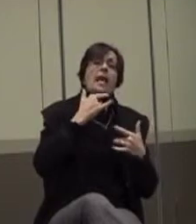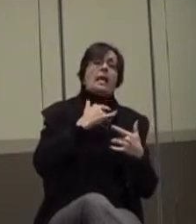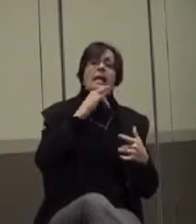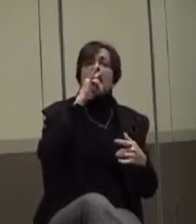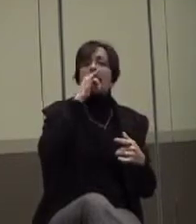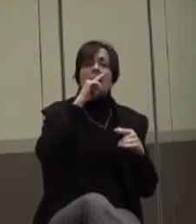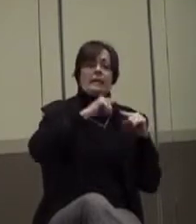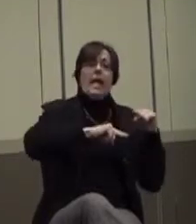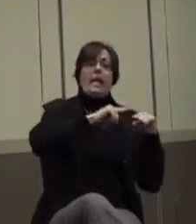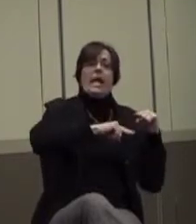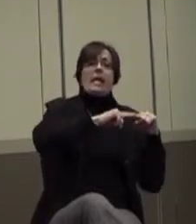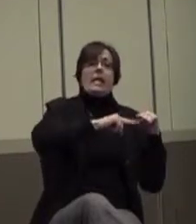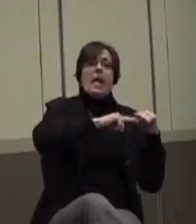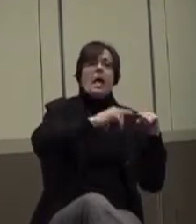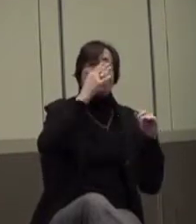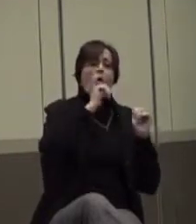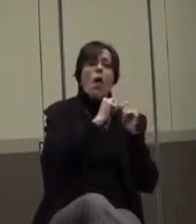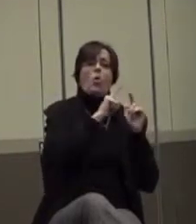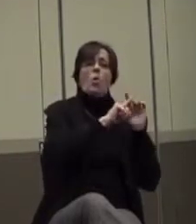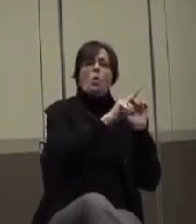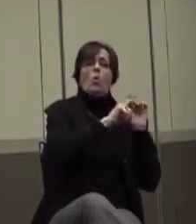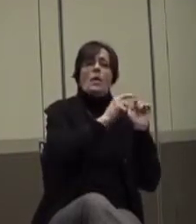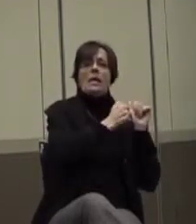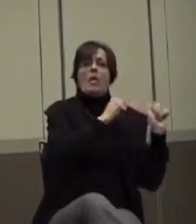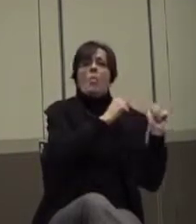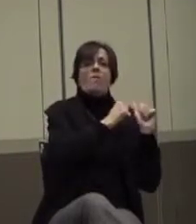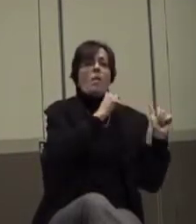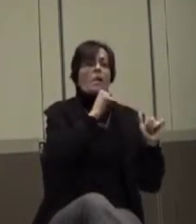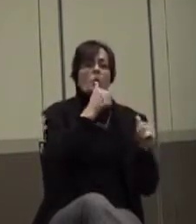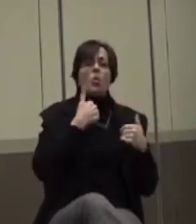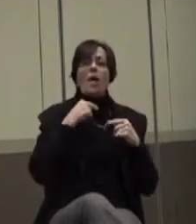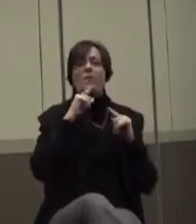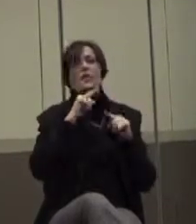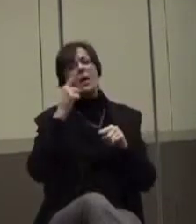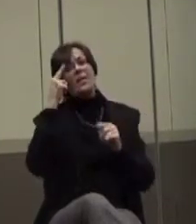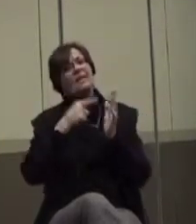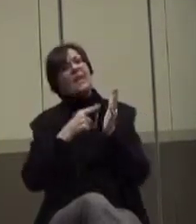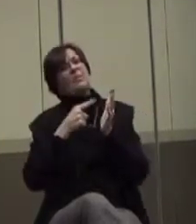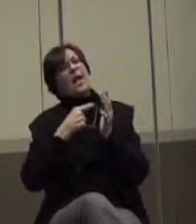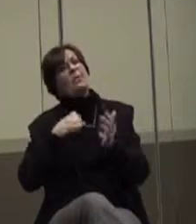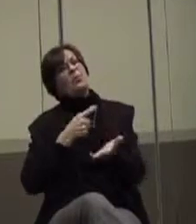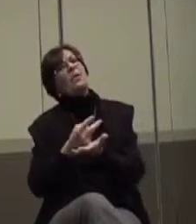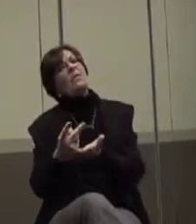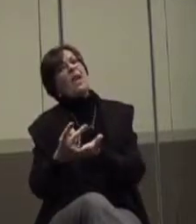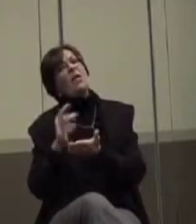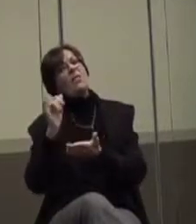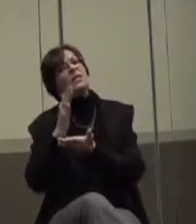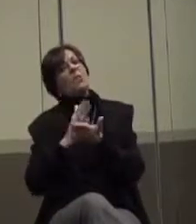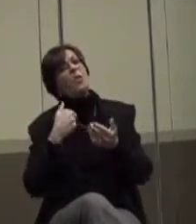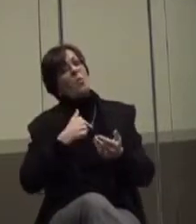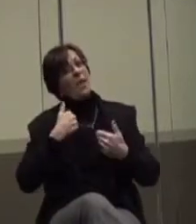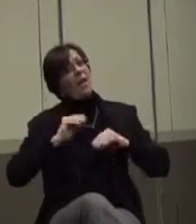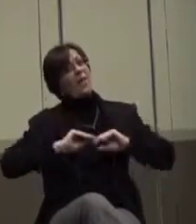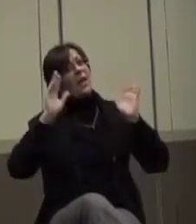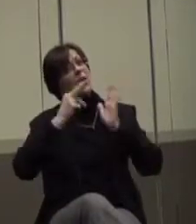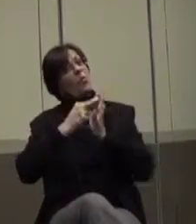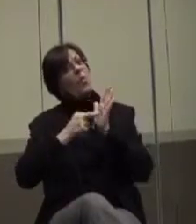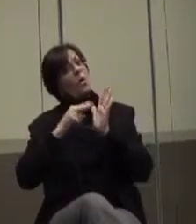can't know how to get away from it, and they don't have the answer. I think sometimes we fail. That's part of that. Do we have clear